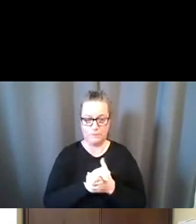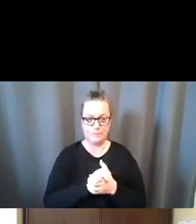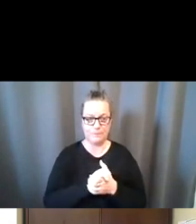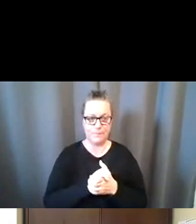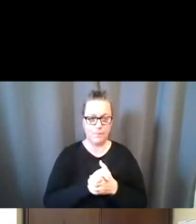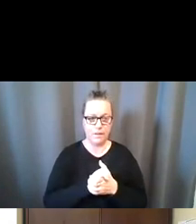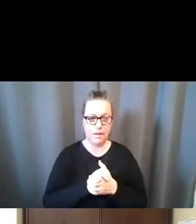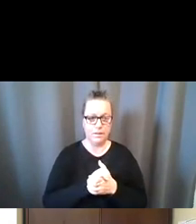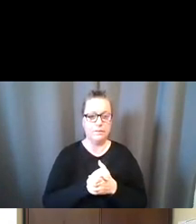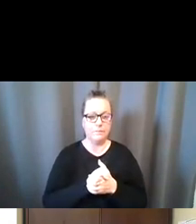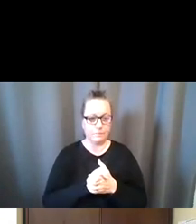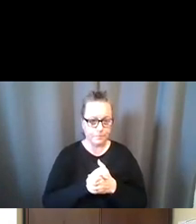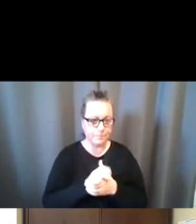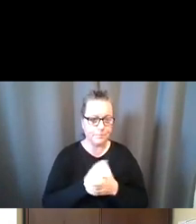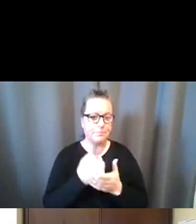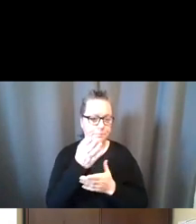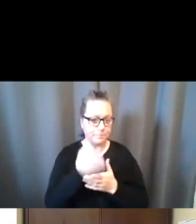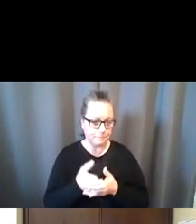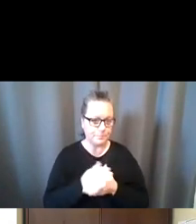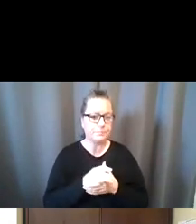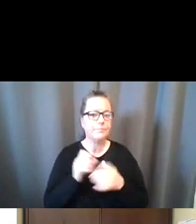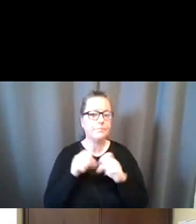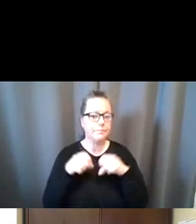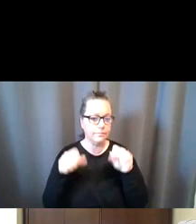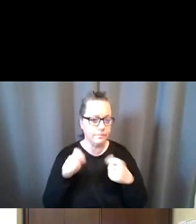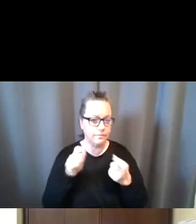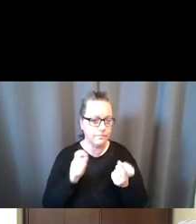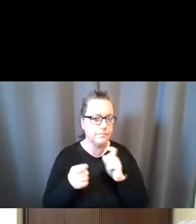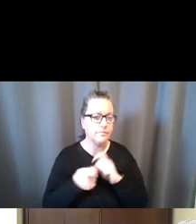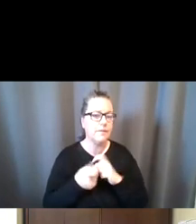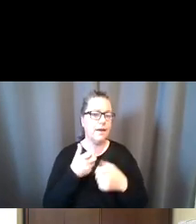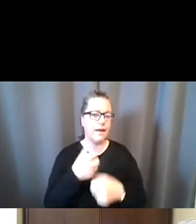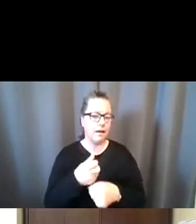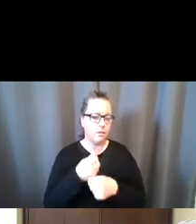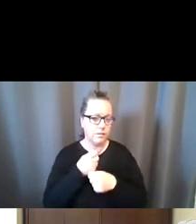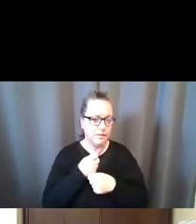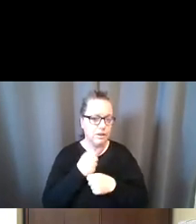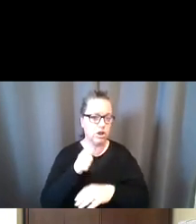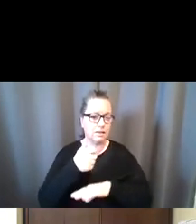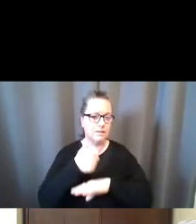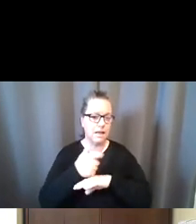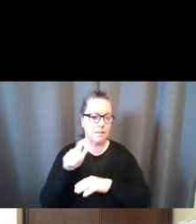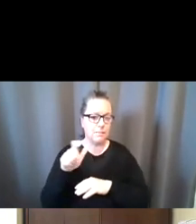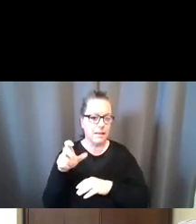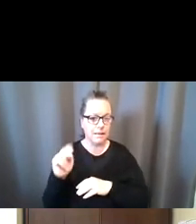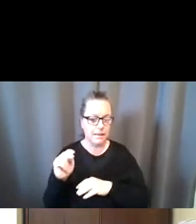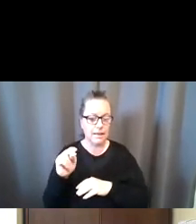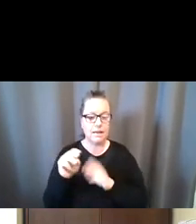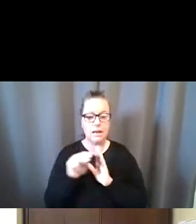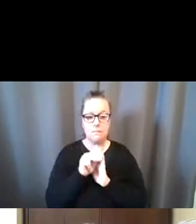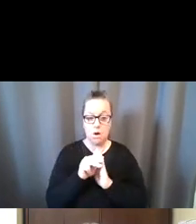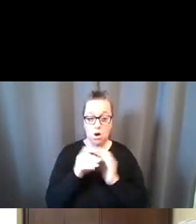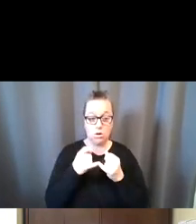Downstream implications of amendments, systems changes, acquisitions, establishing a lean model line.